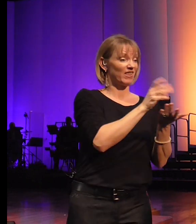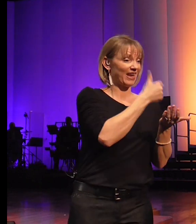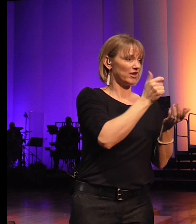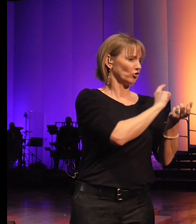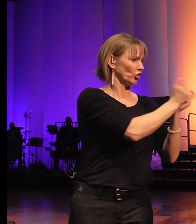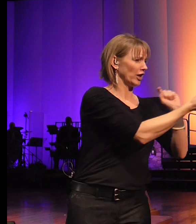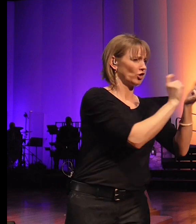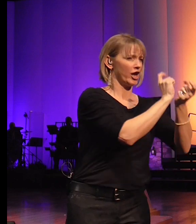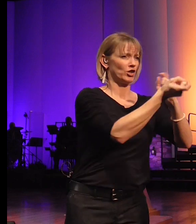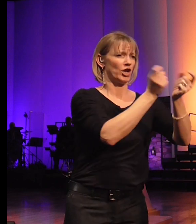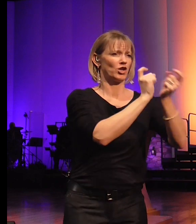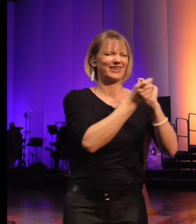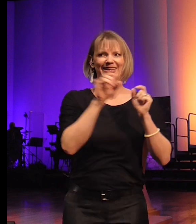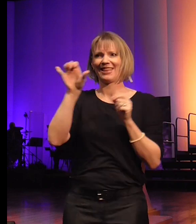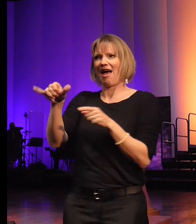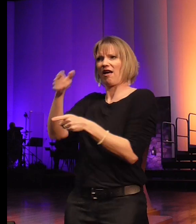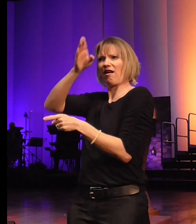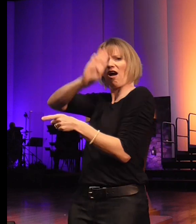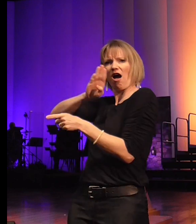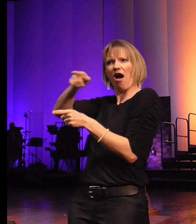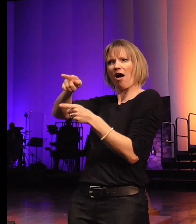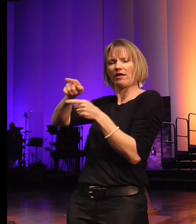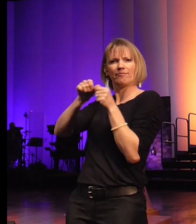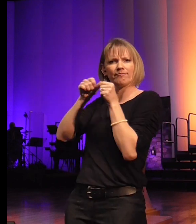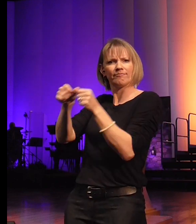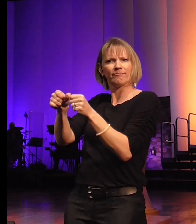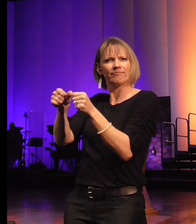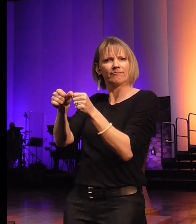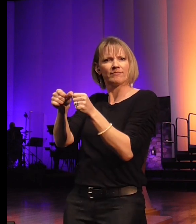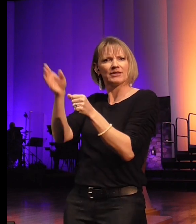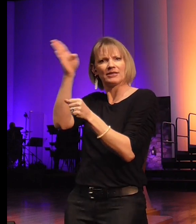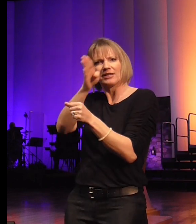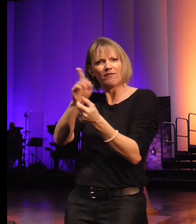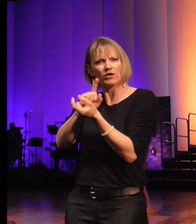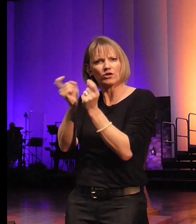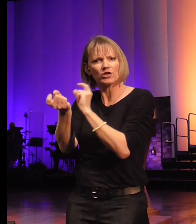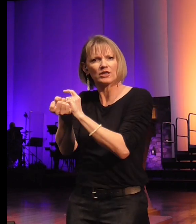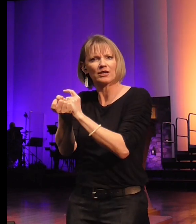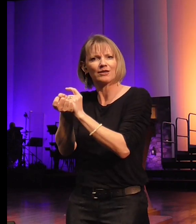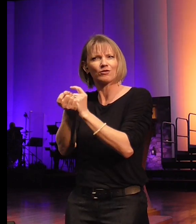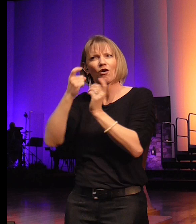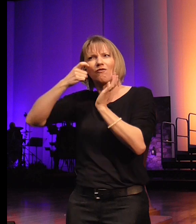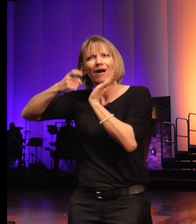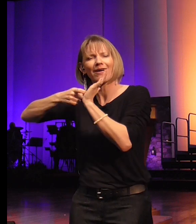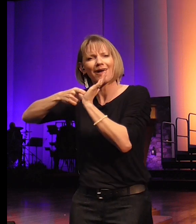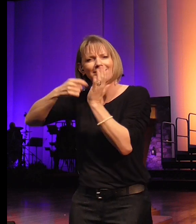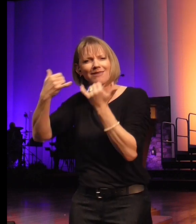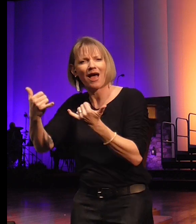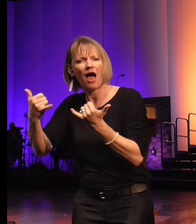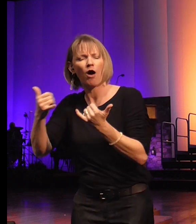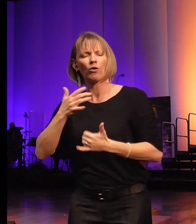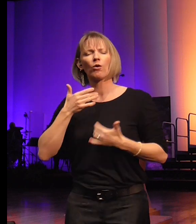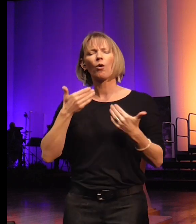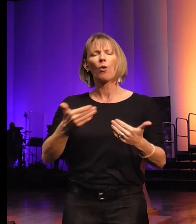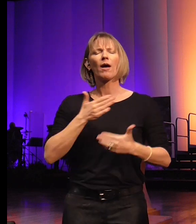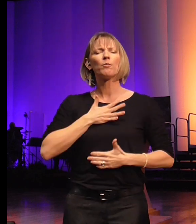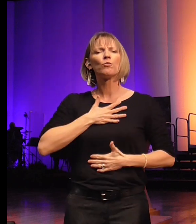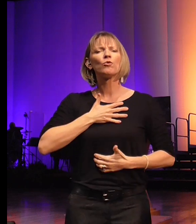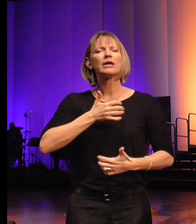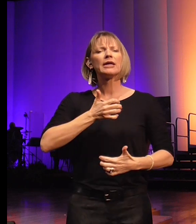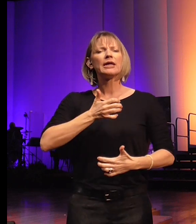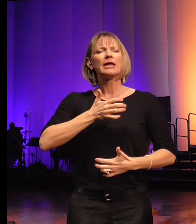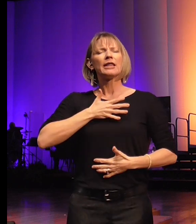it is changeless. So behold it right now. Gentle breath, just breathing it in,